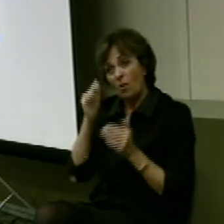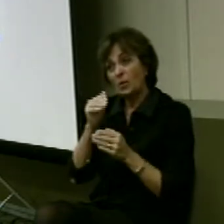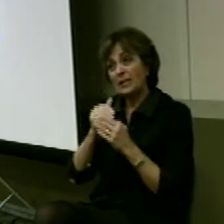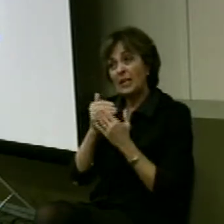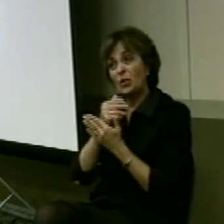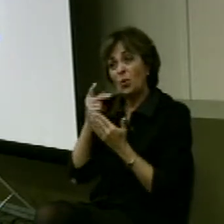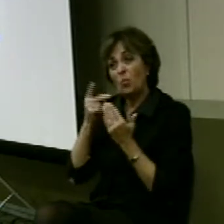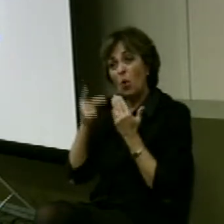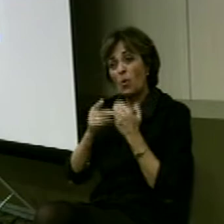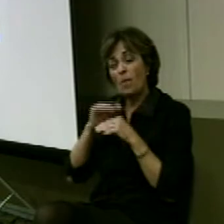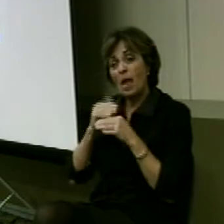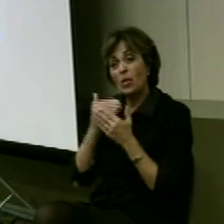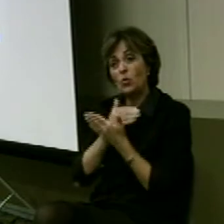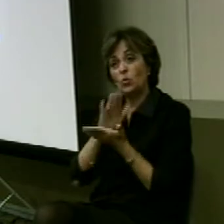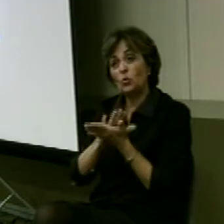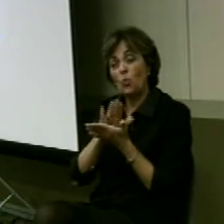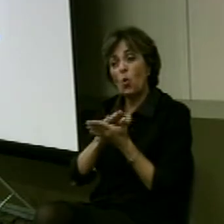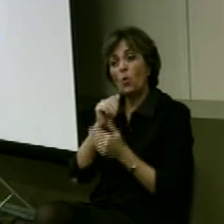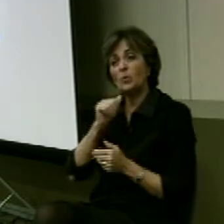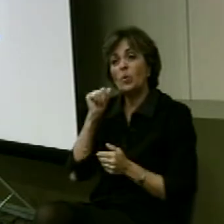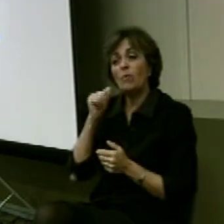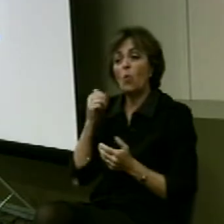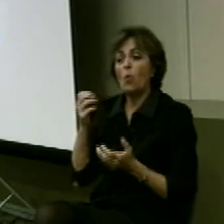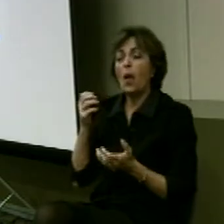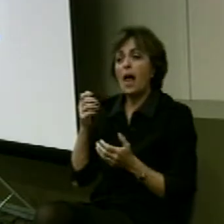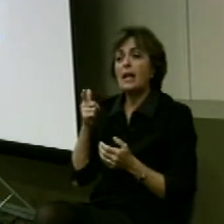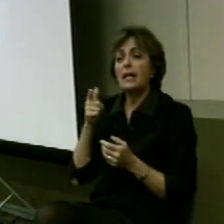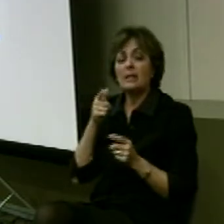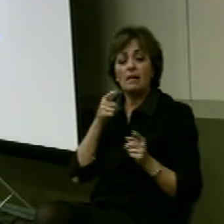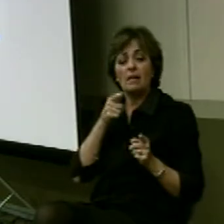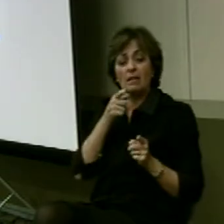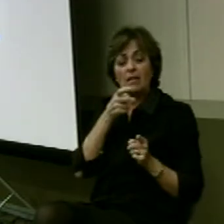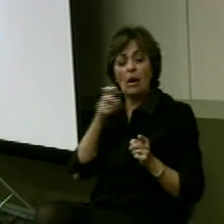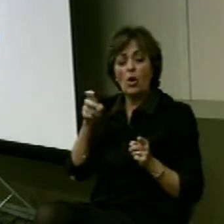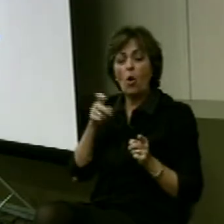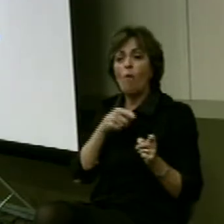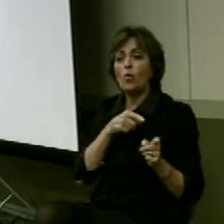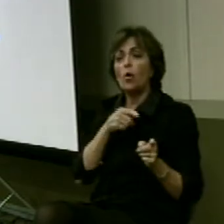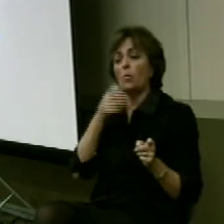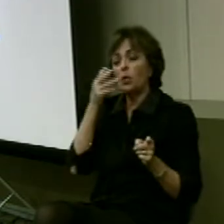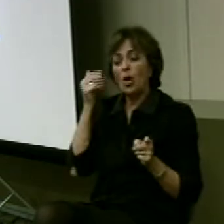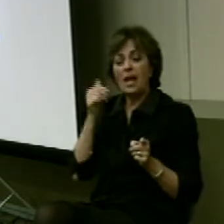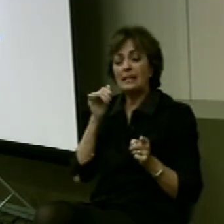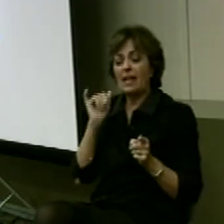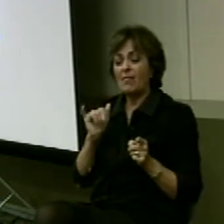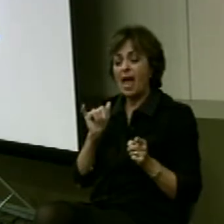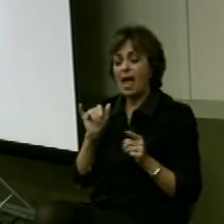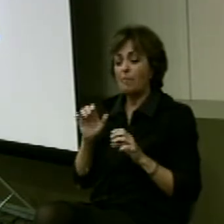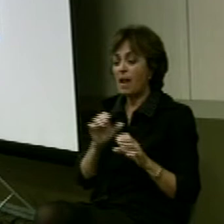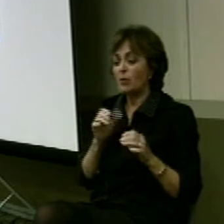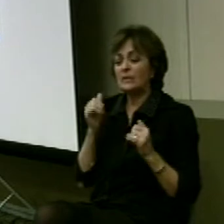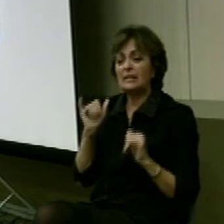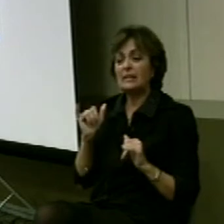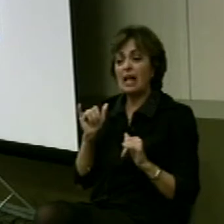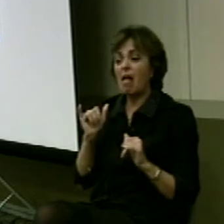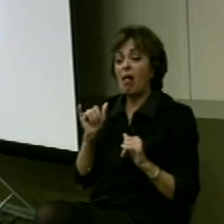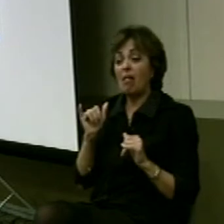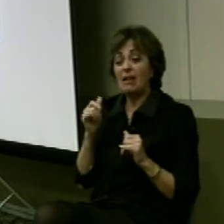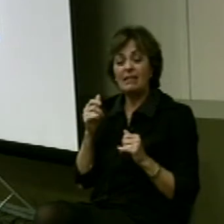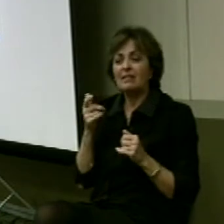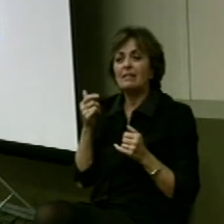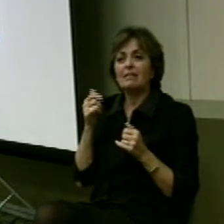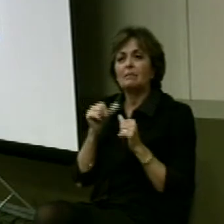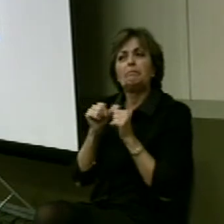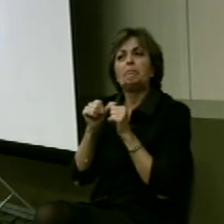Determining a target behavior. Our focus in the new program at the new school was also refusal. We wanted carryover from his last because that behavior had